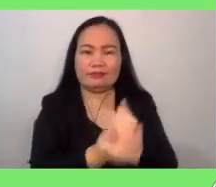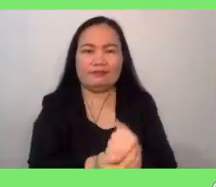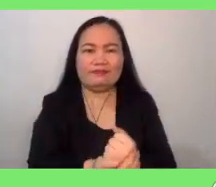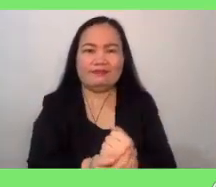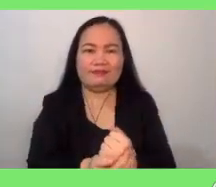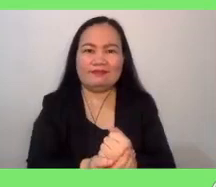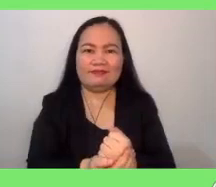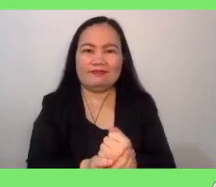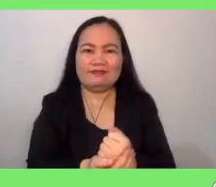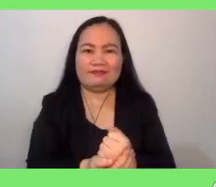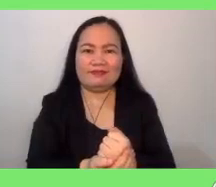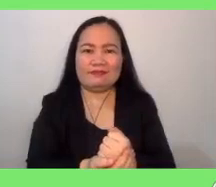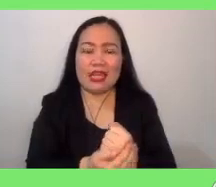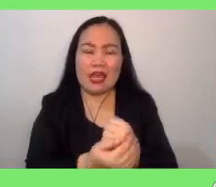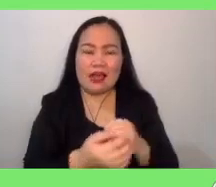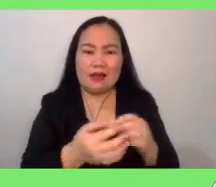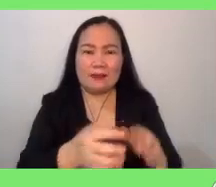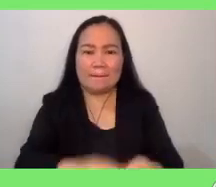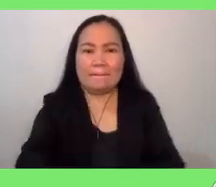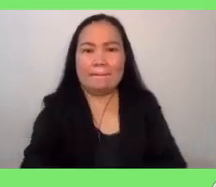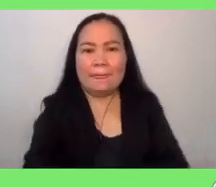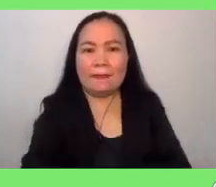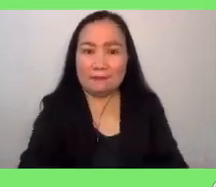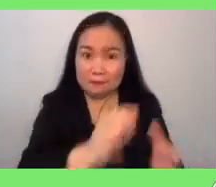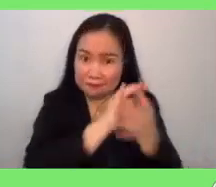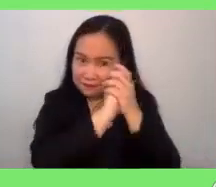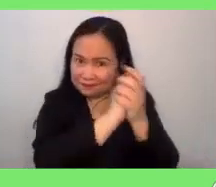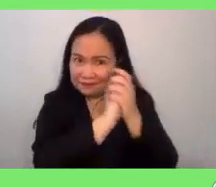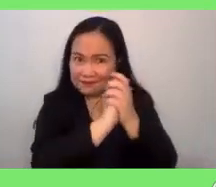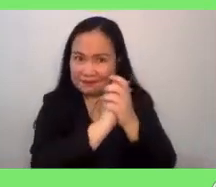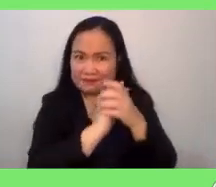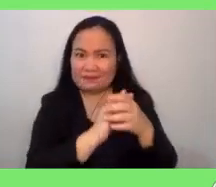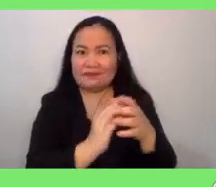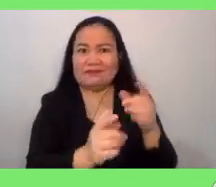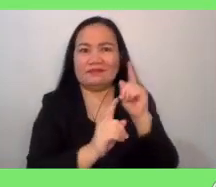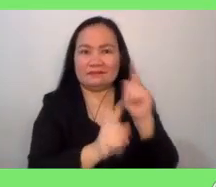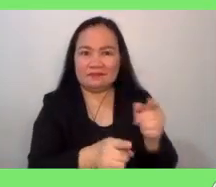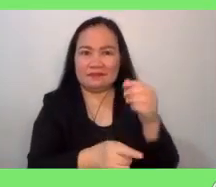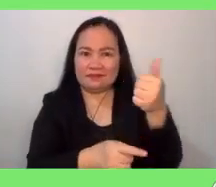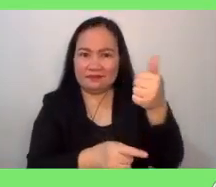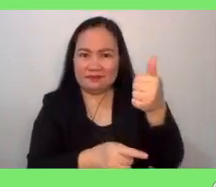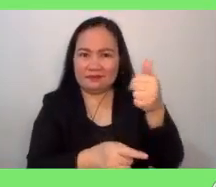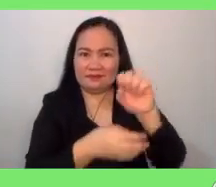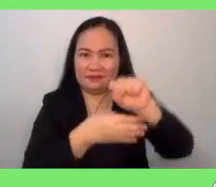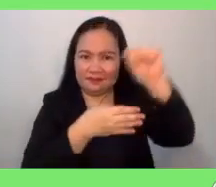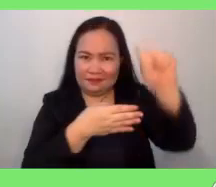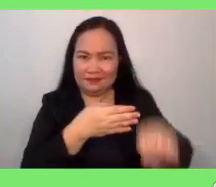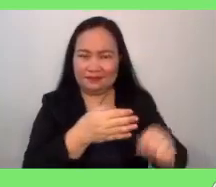So, I want you to share your score below. So, if you got 10, congratulations.